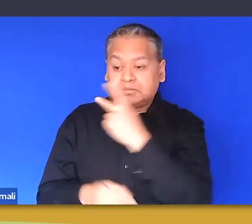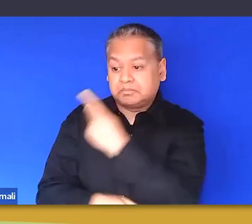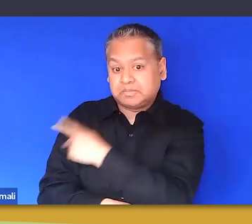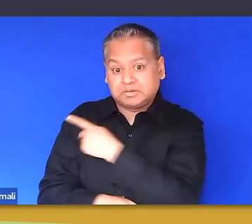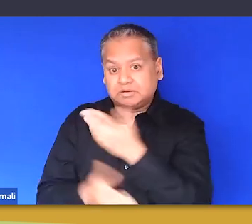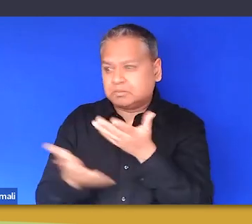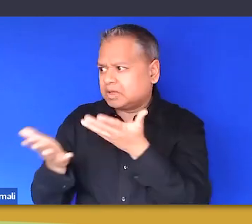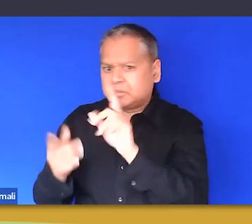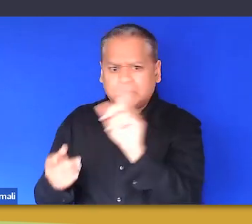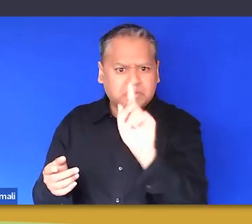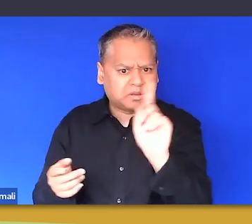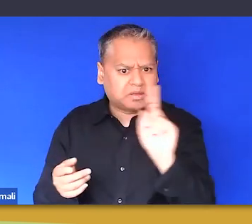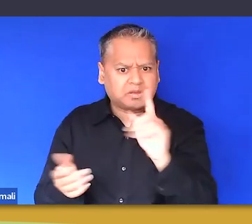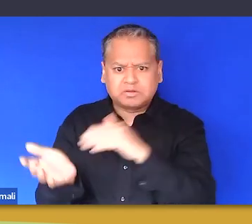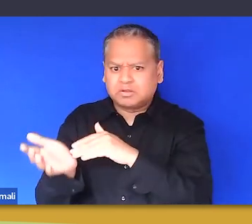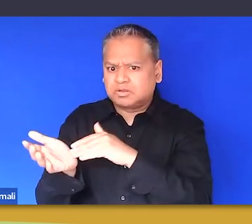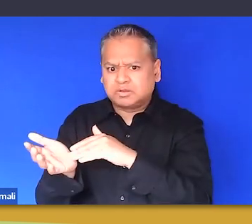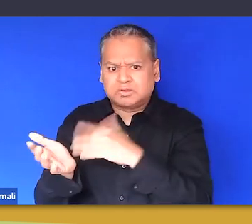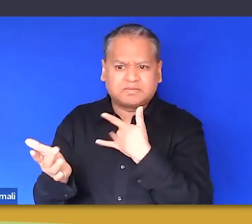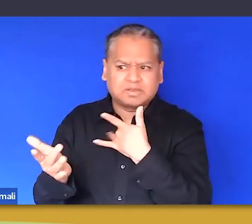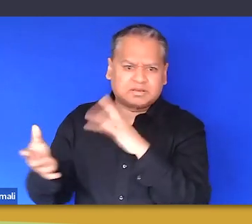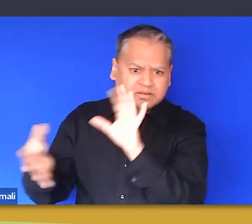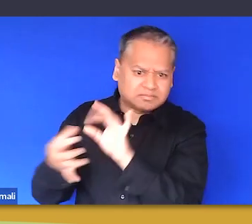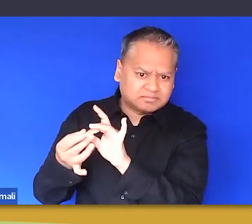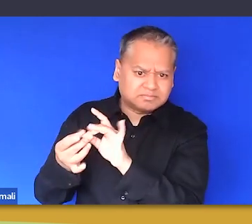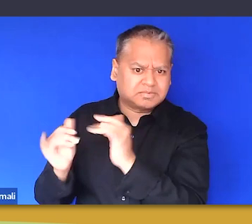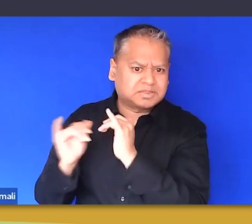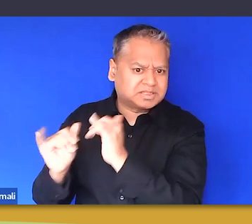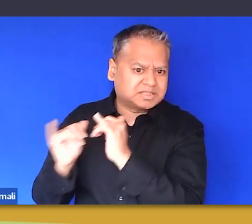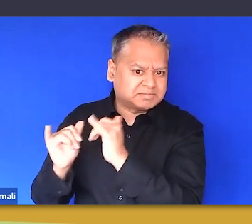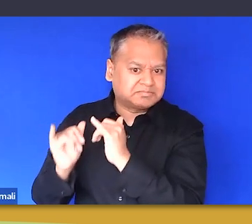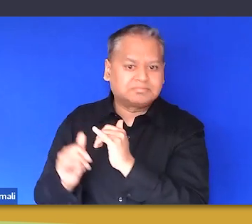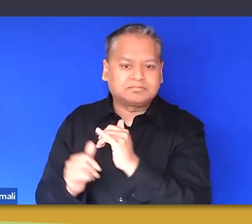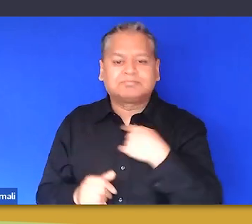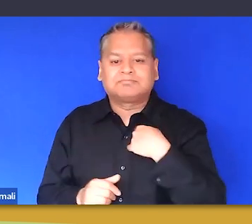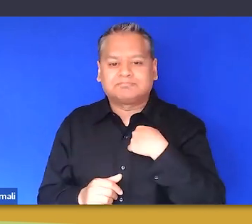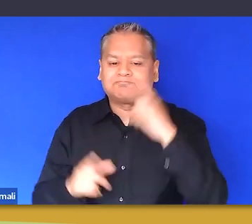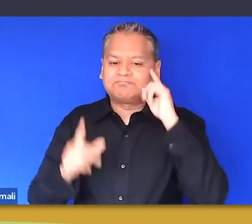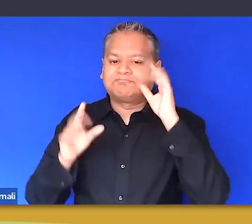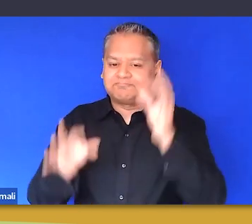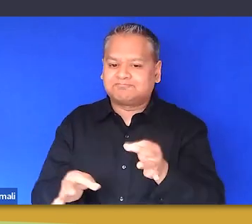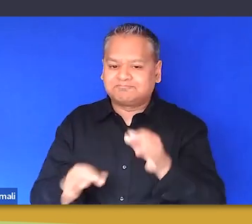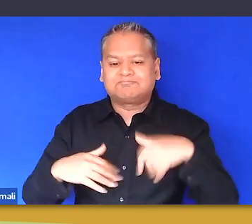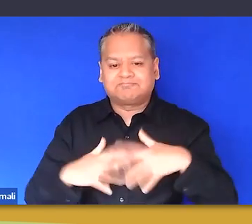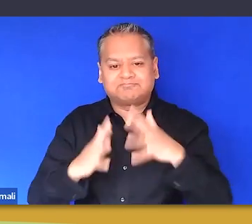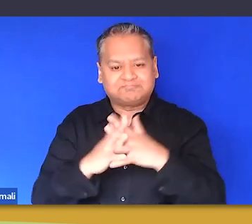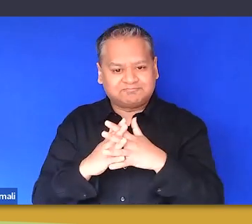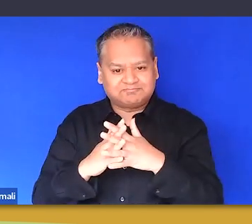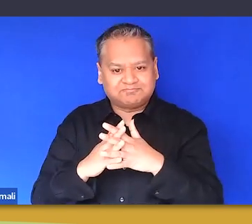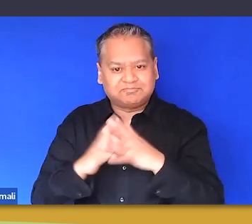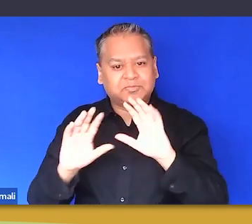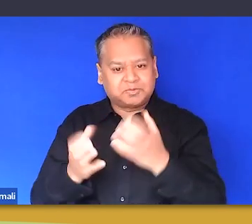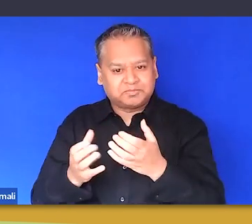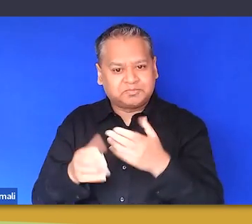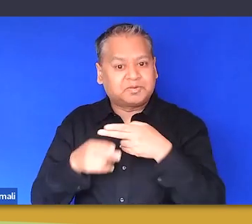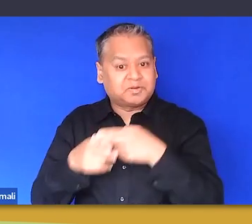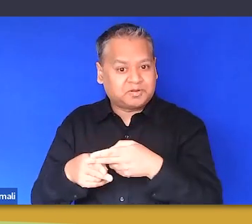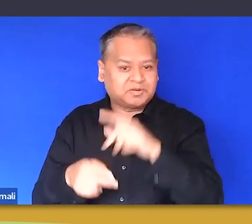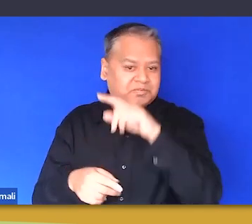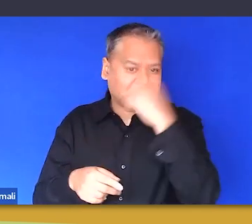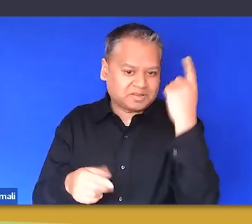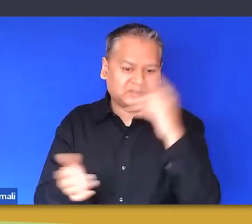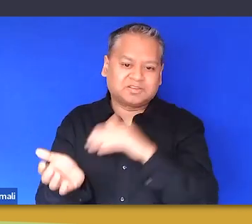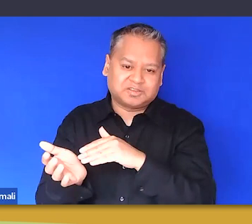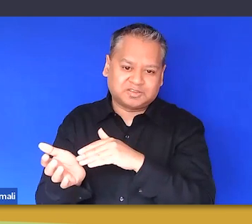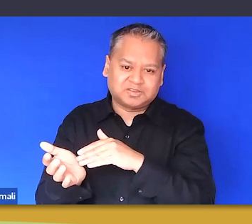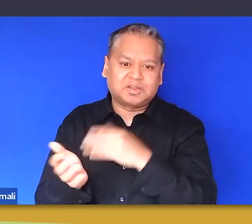and advisors of Black Physicians of British Columbia. It is only through our collective effort and energy that we've